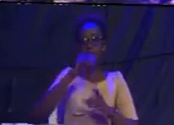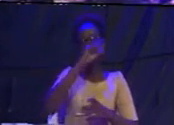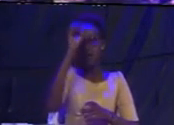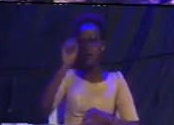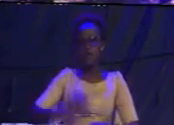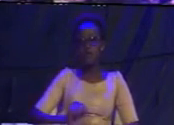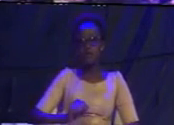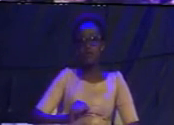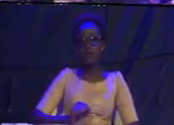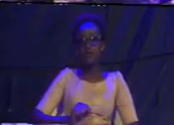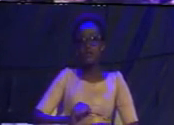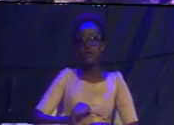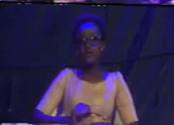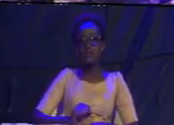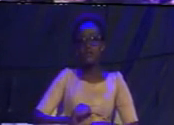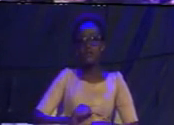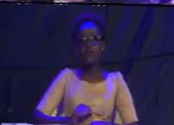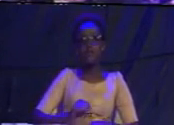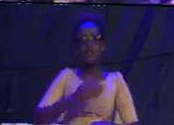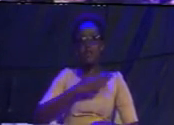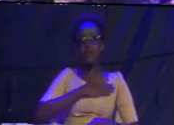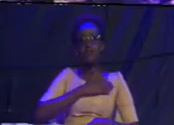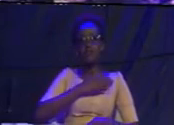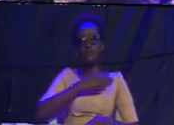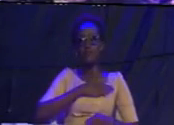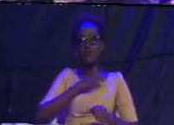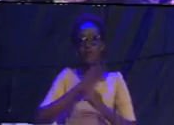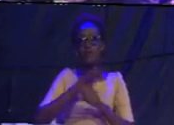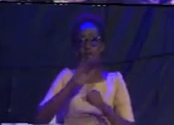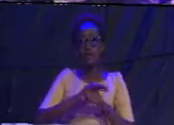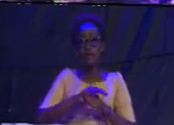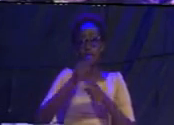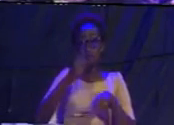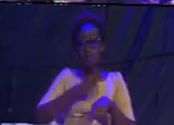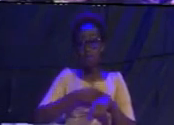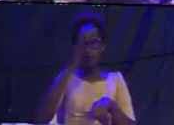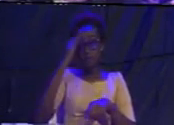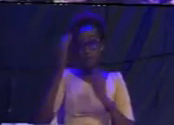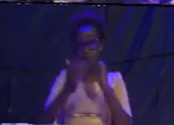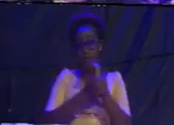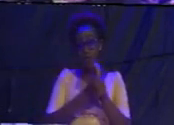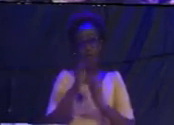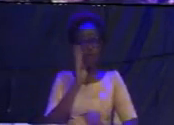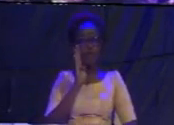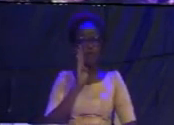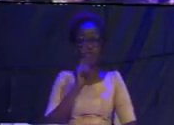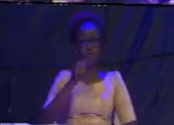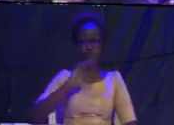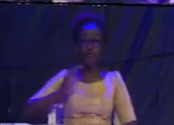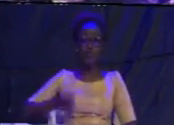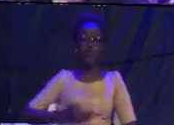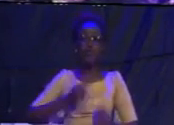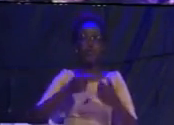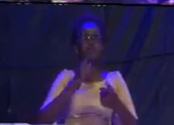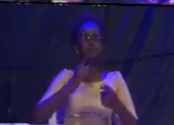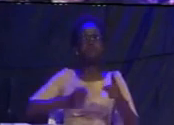in Africa at the time, yarababaye cyane amenye ko Abraham yamubeshye, was offended when he learned that